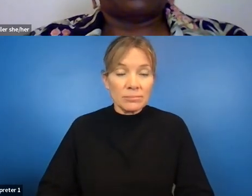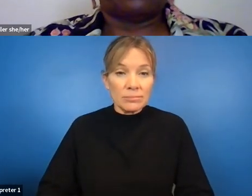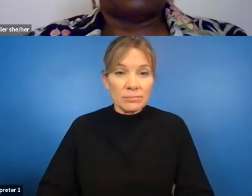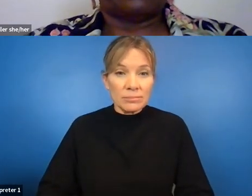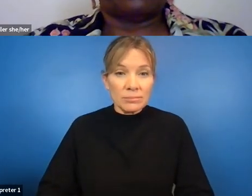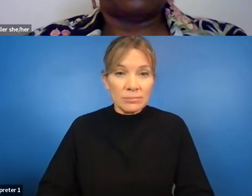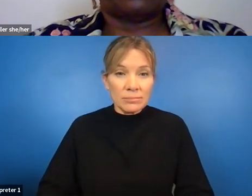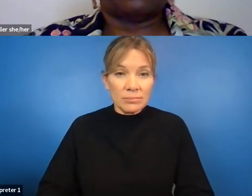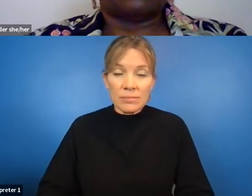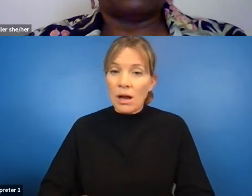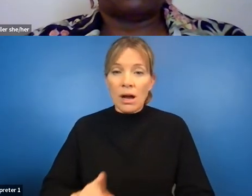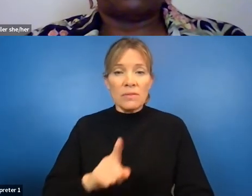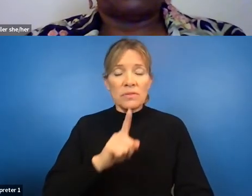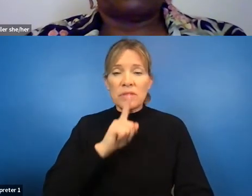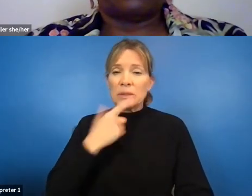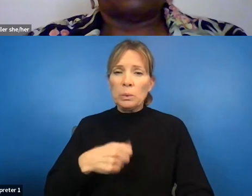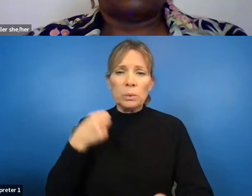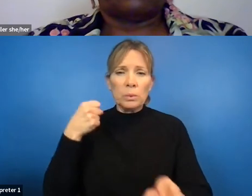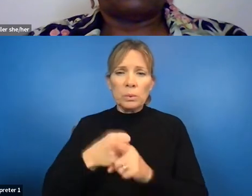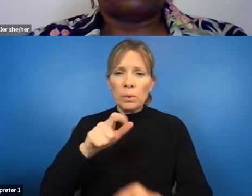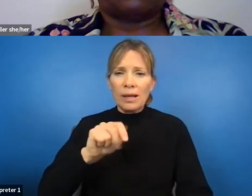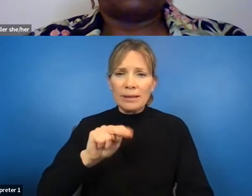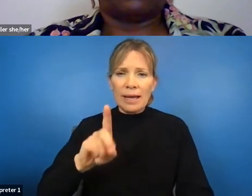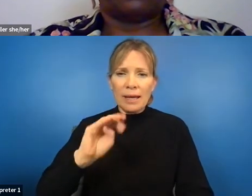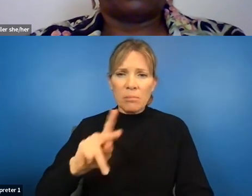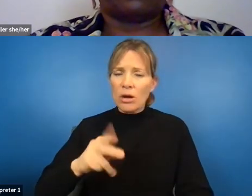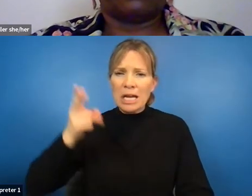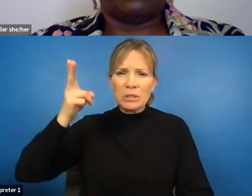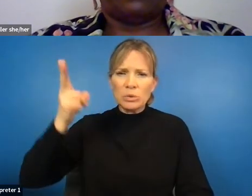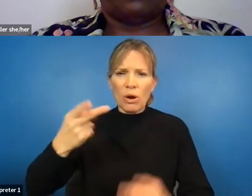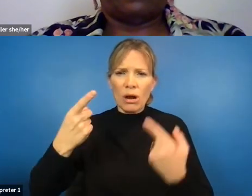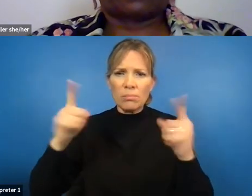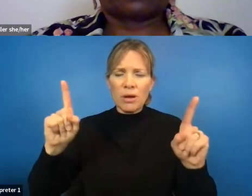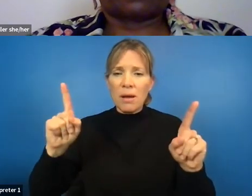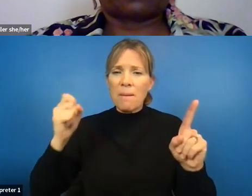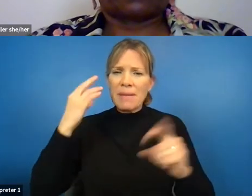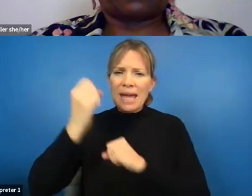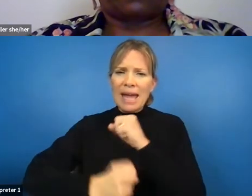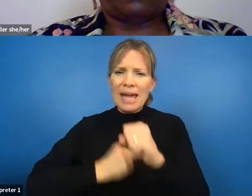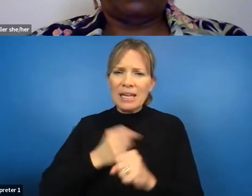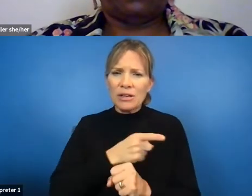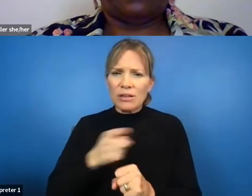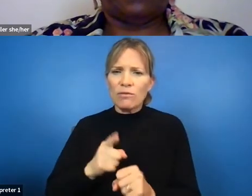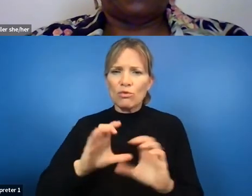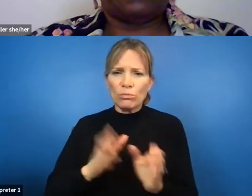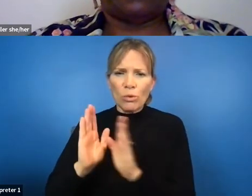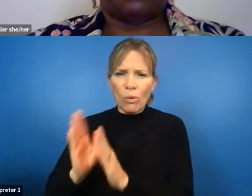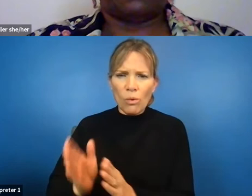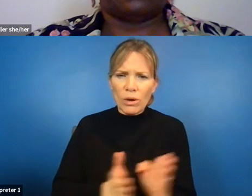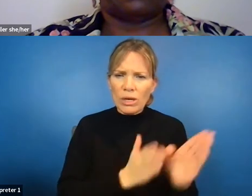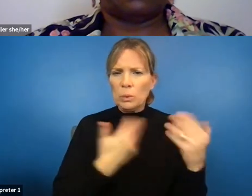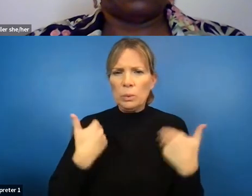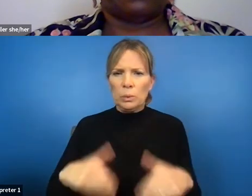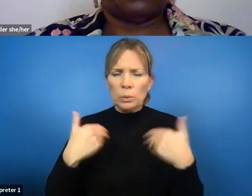this is a landmark and historic accomplishment built on years of organizing,